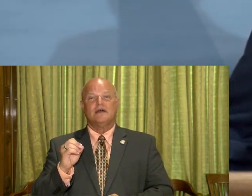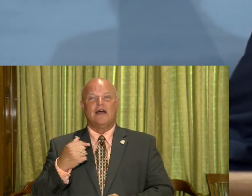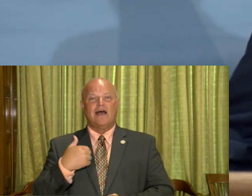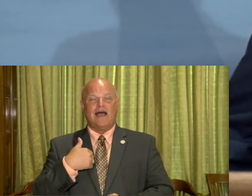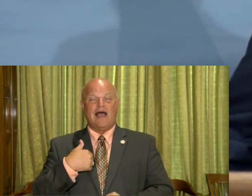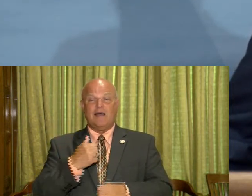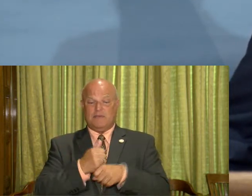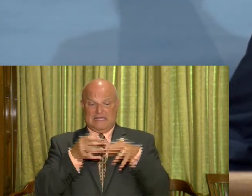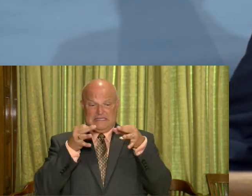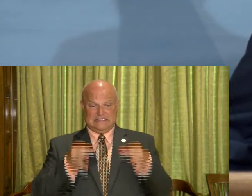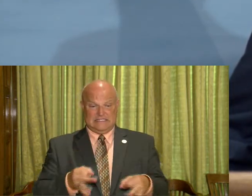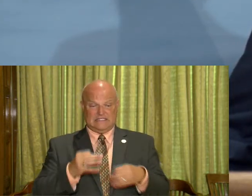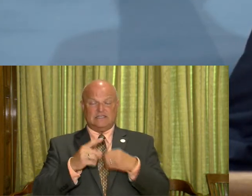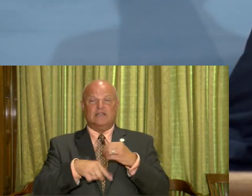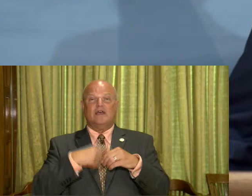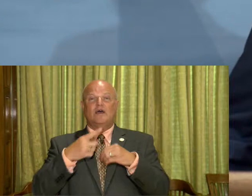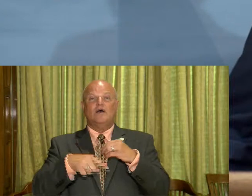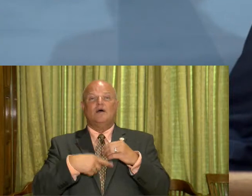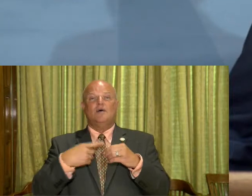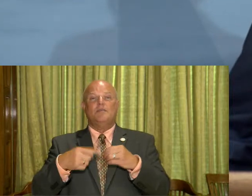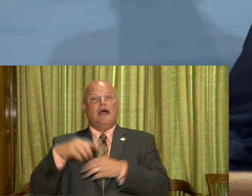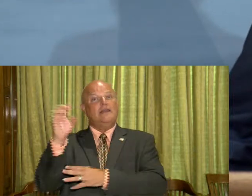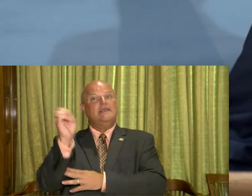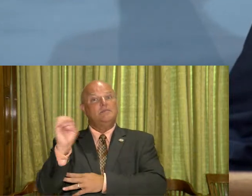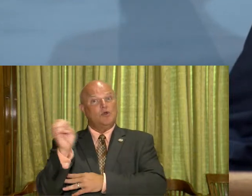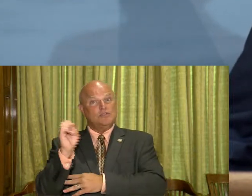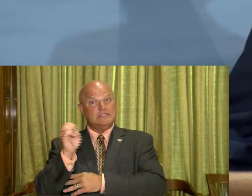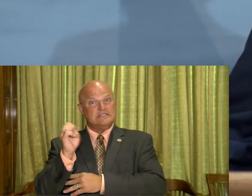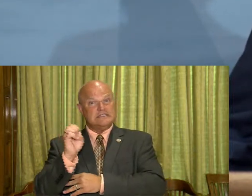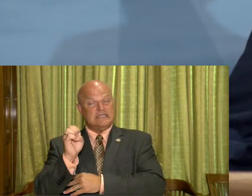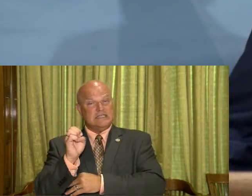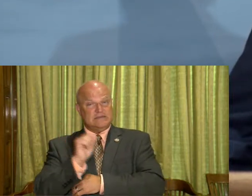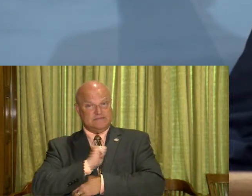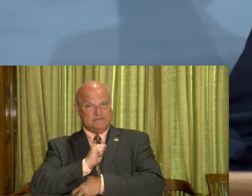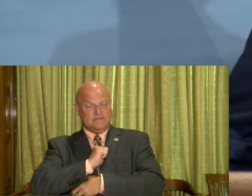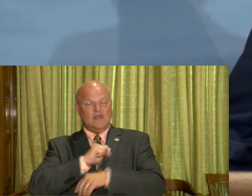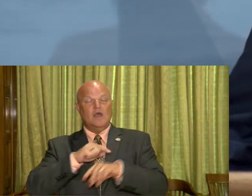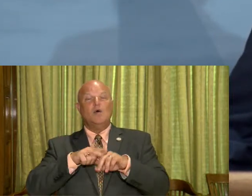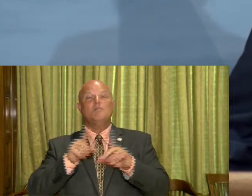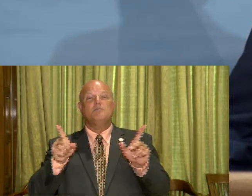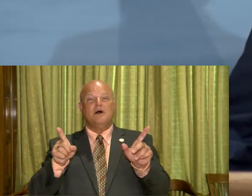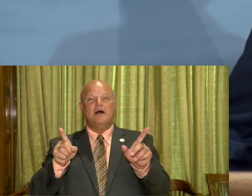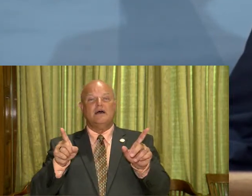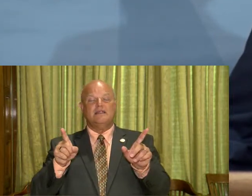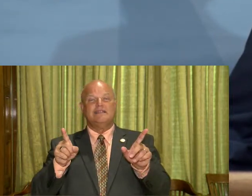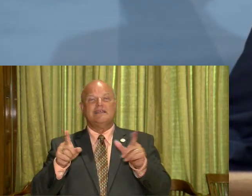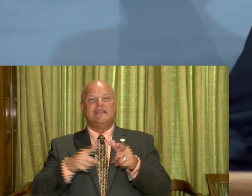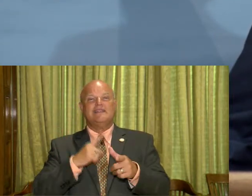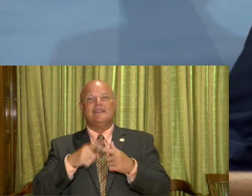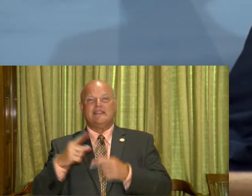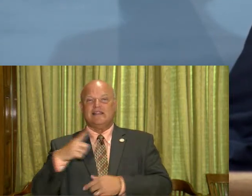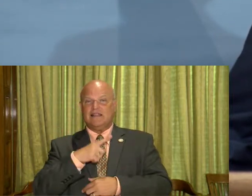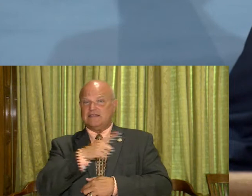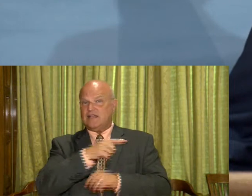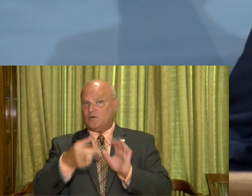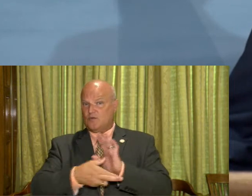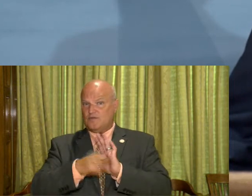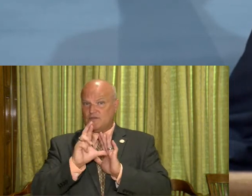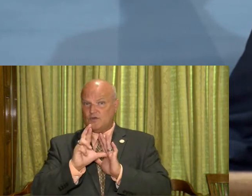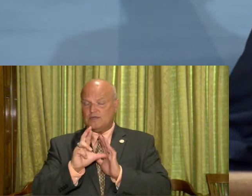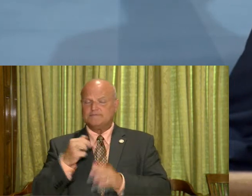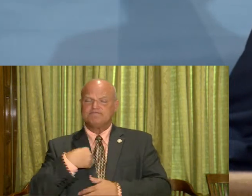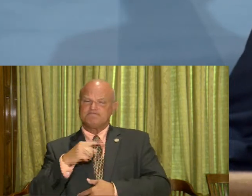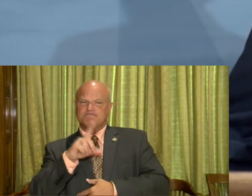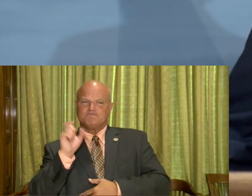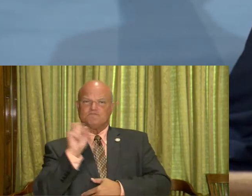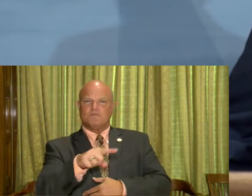I make a decision on the emergency, but they will have a chance to review it. I will ask them